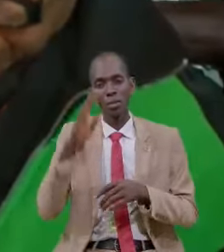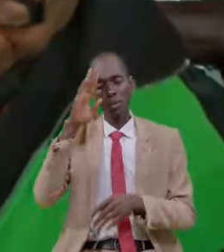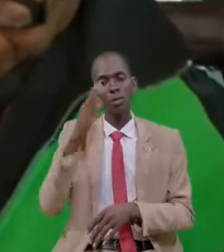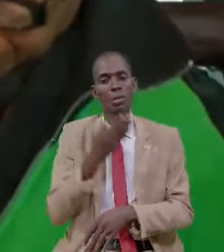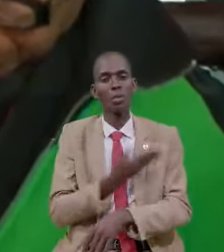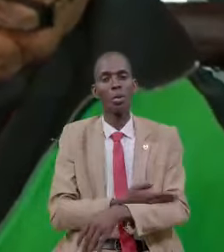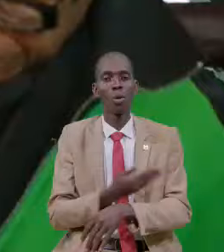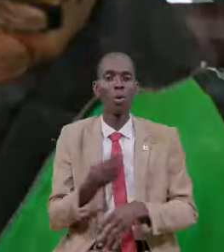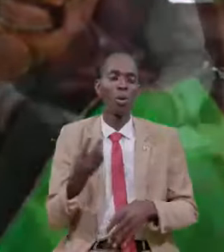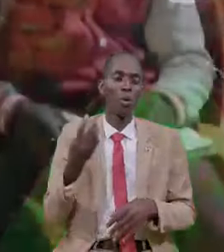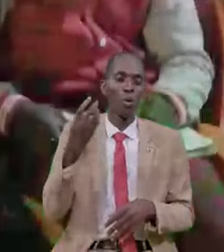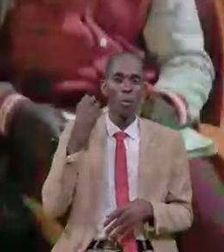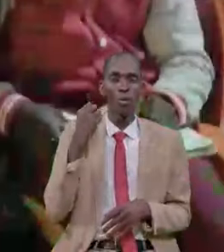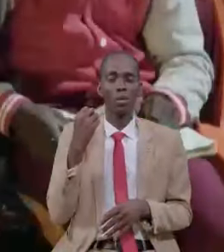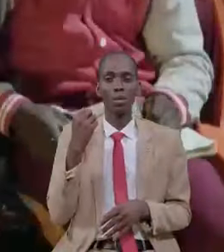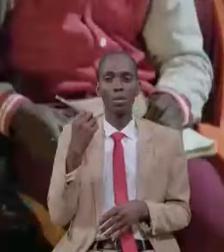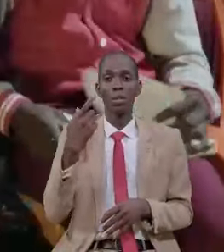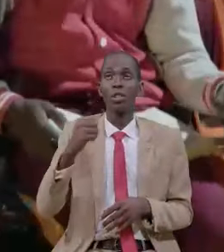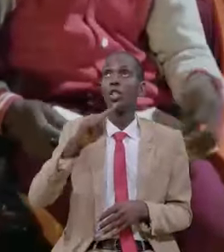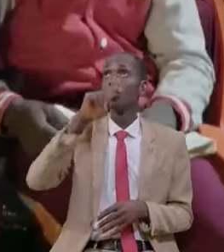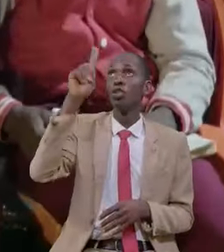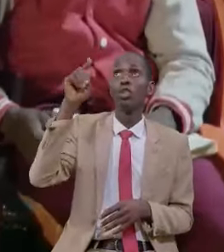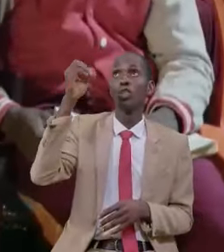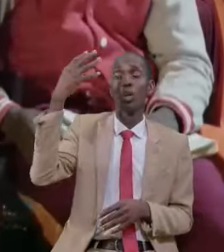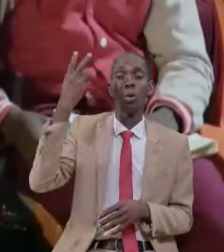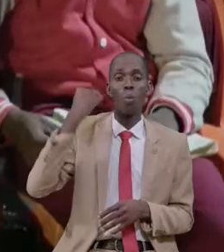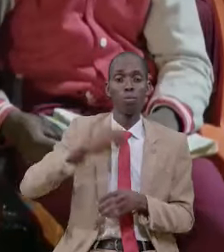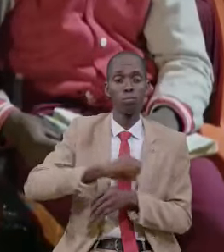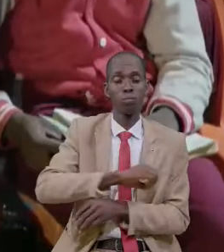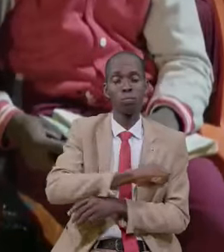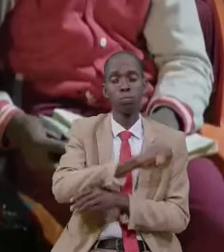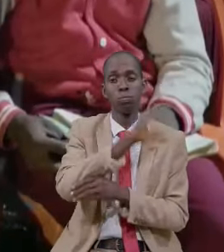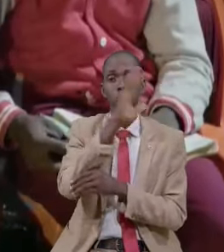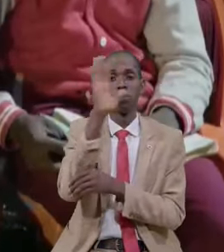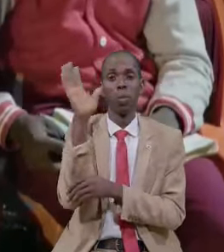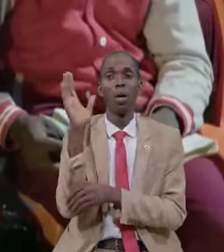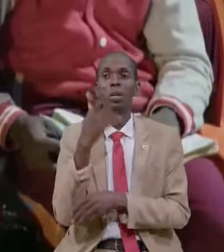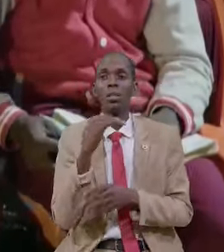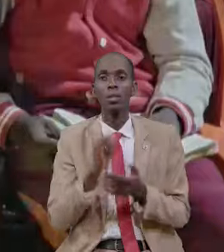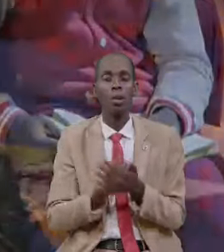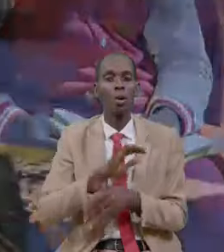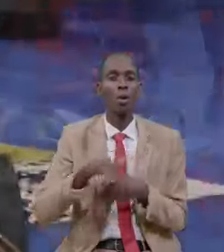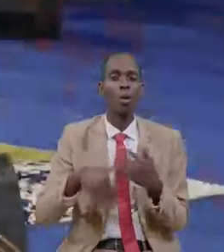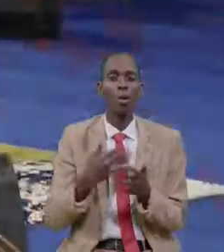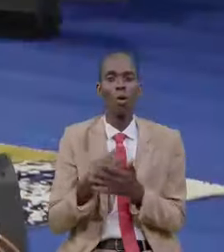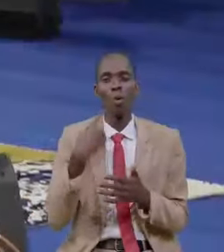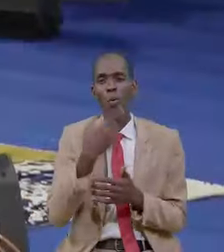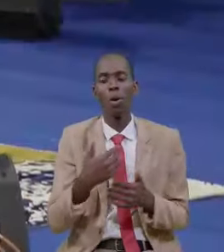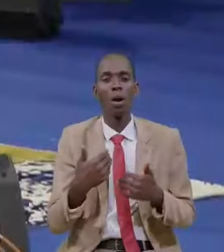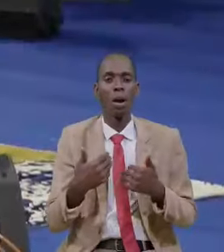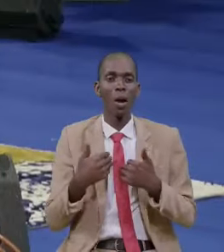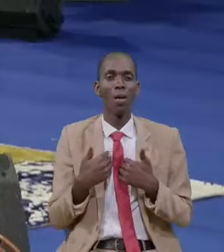was setting, it says, all they that had any